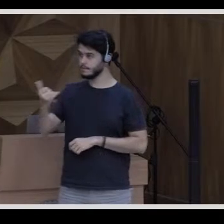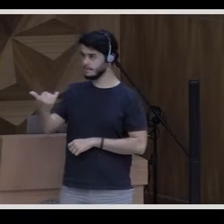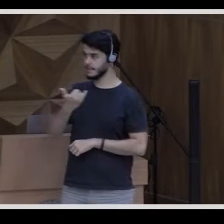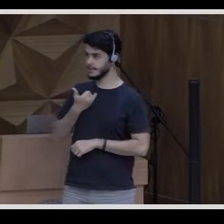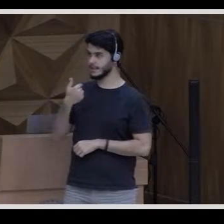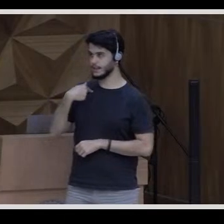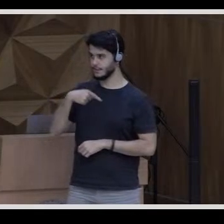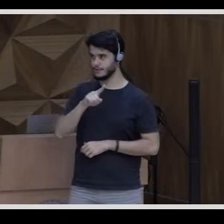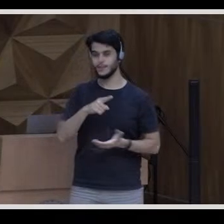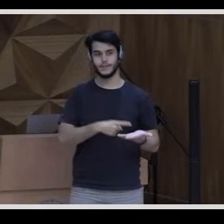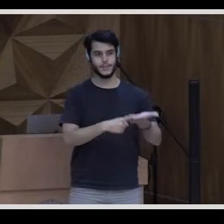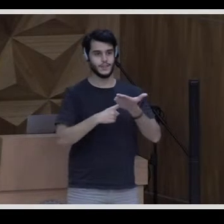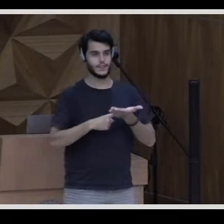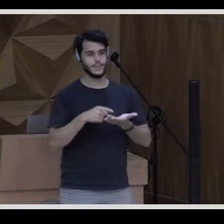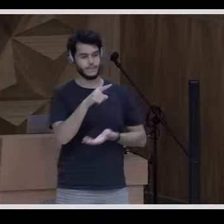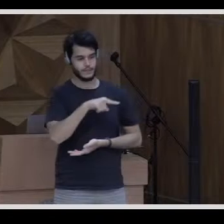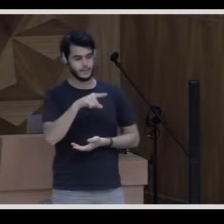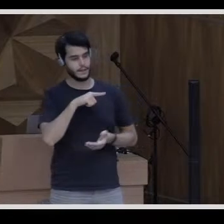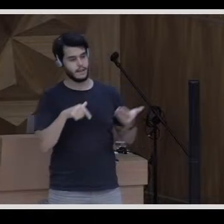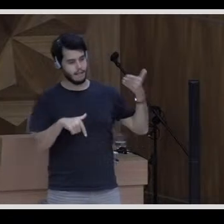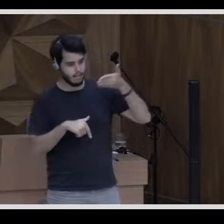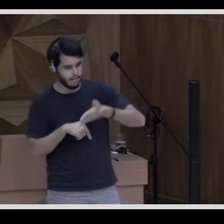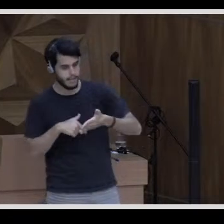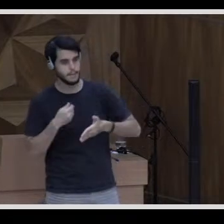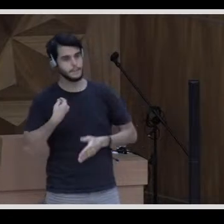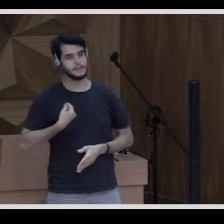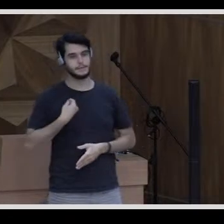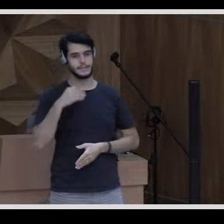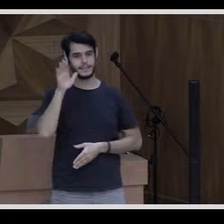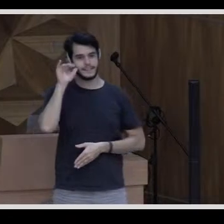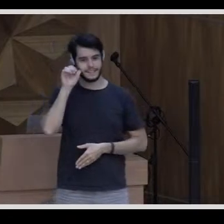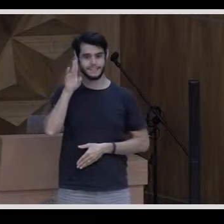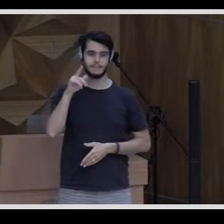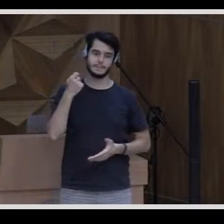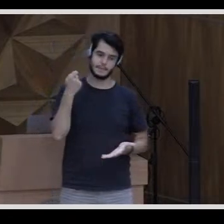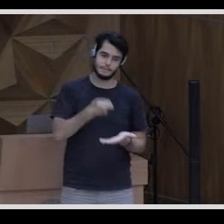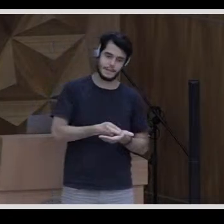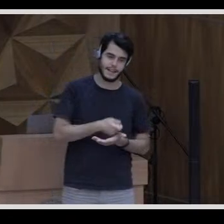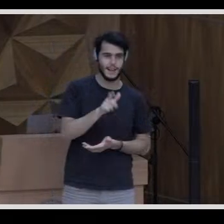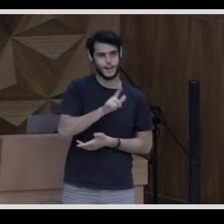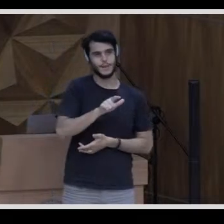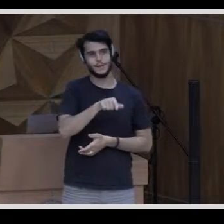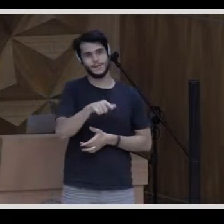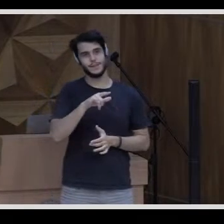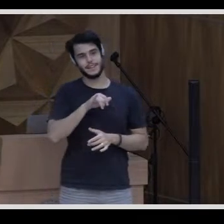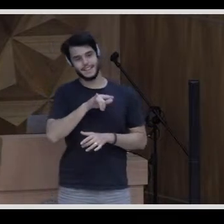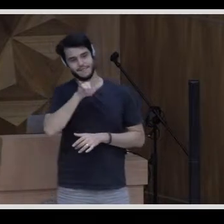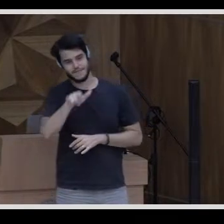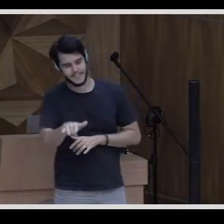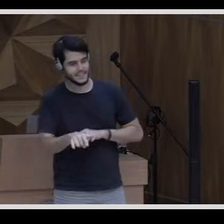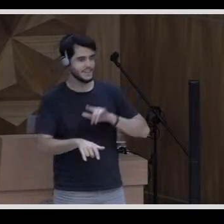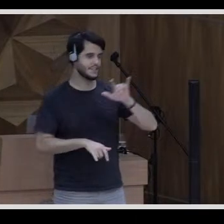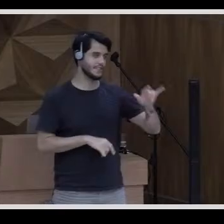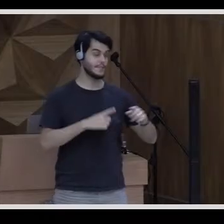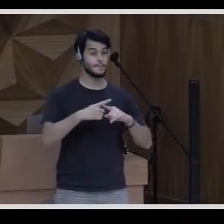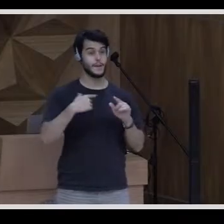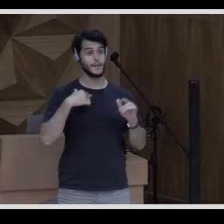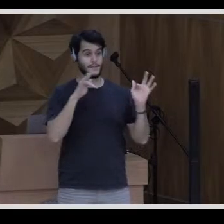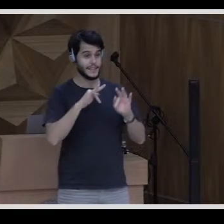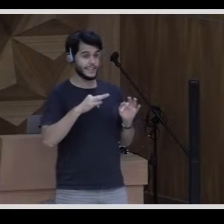you. You do have to pay your own airfare, though, I'm sorry. But I would be delighted to see you.